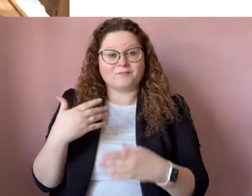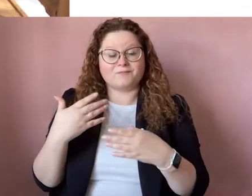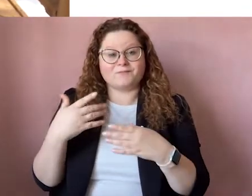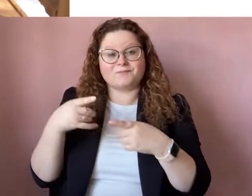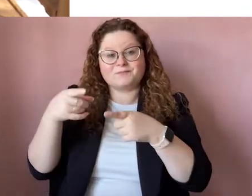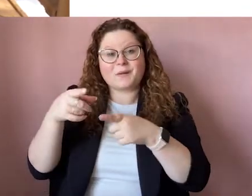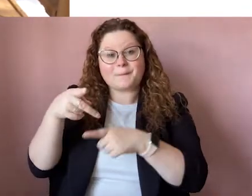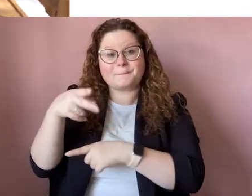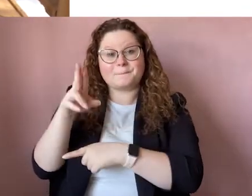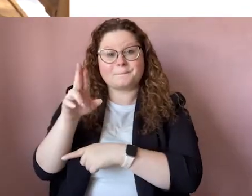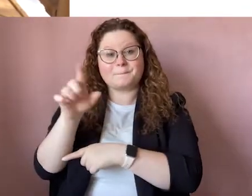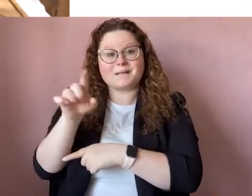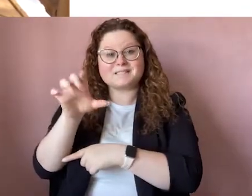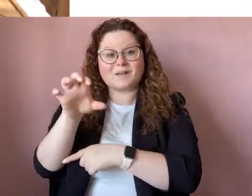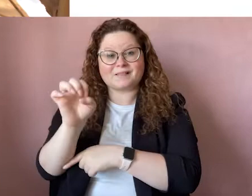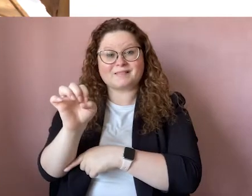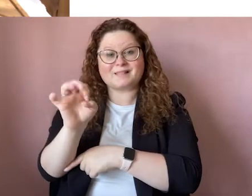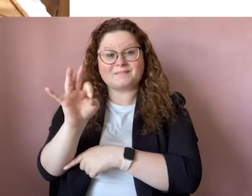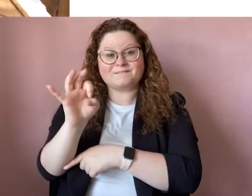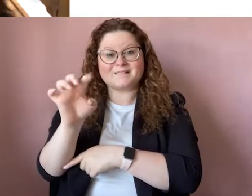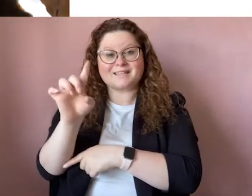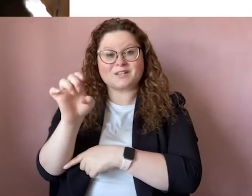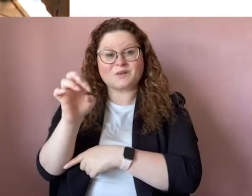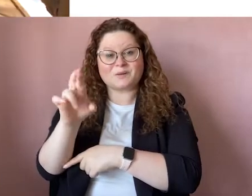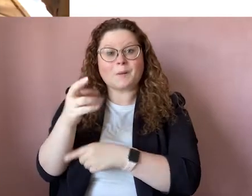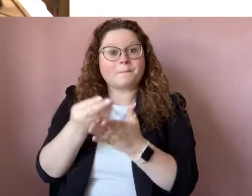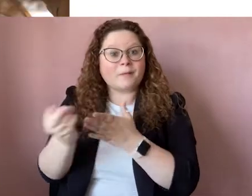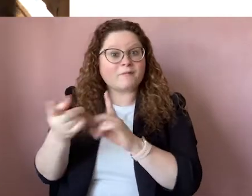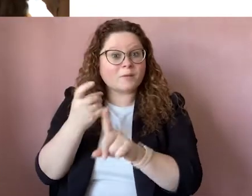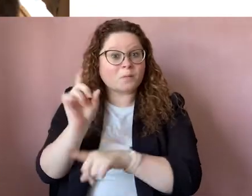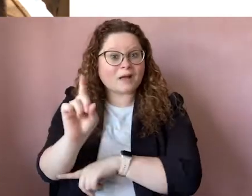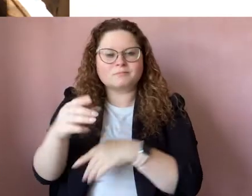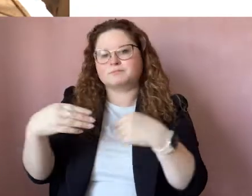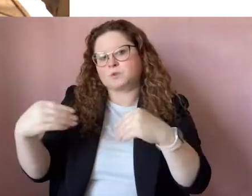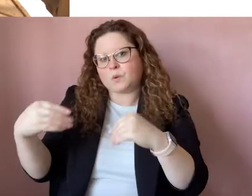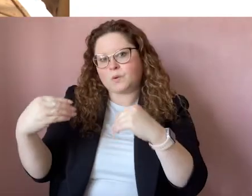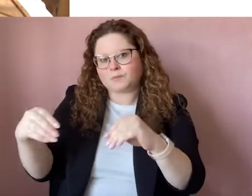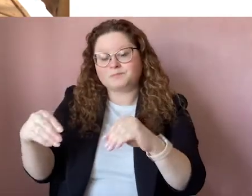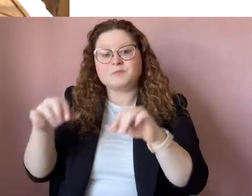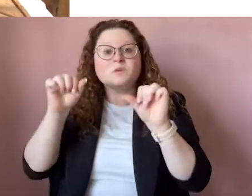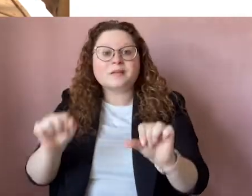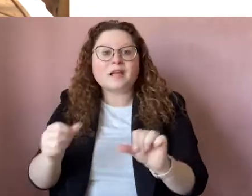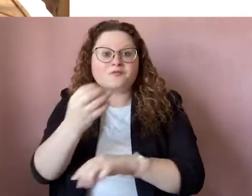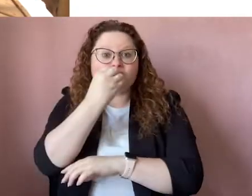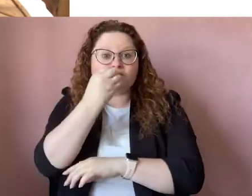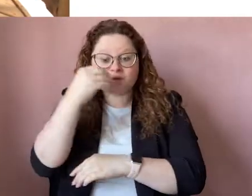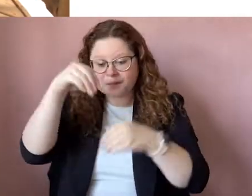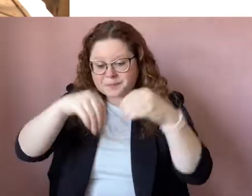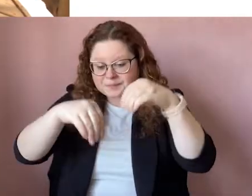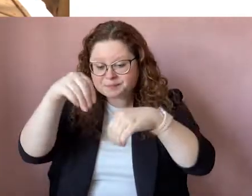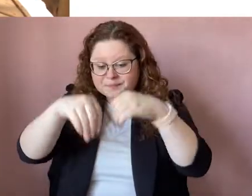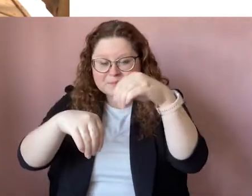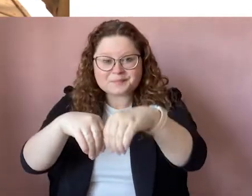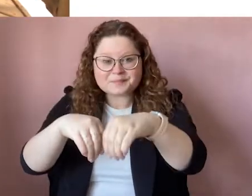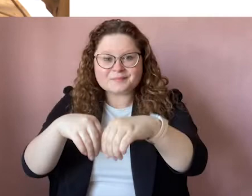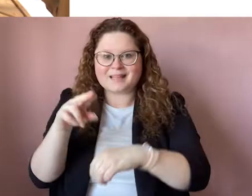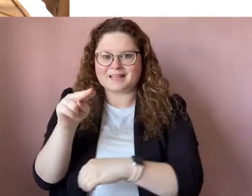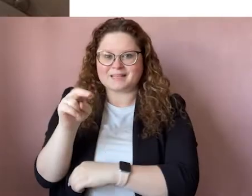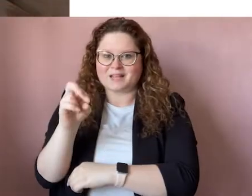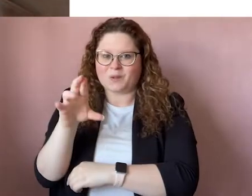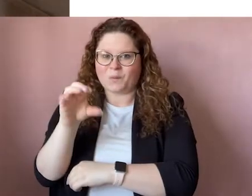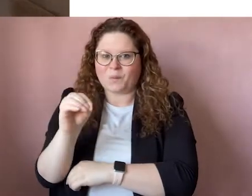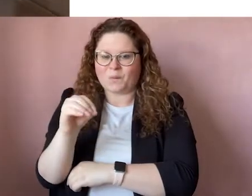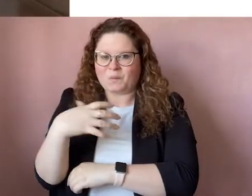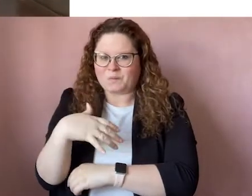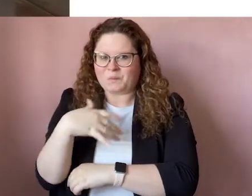puzzle feeders. You can put treats in these. You can feed them their entire meals. Neo really loves this one.